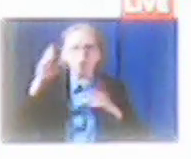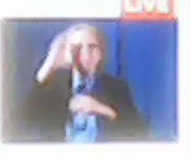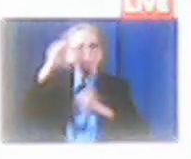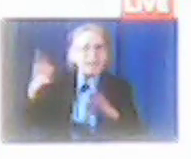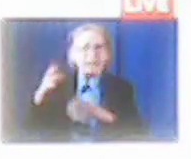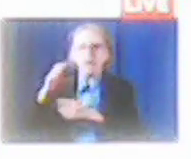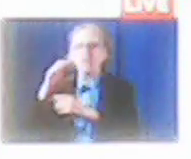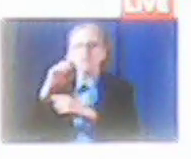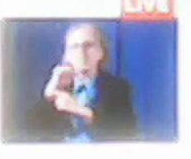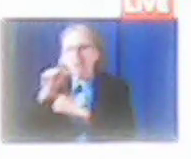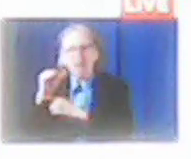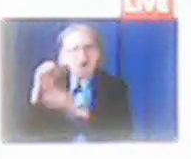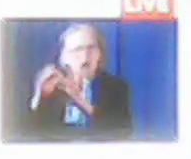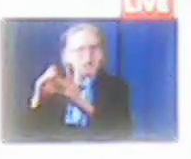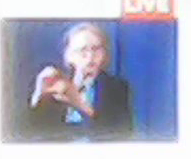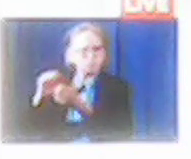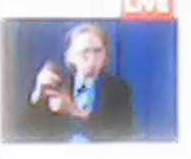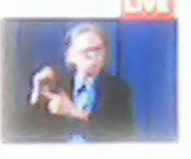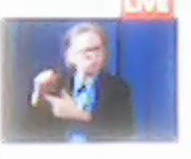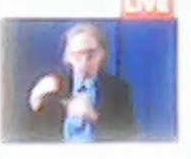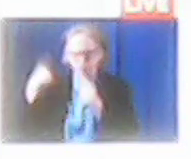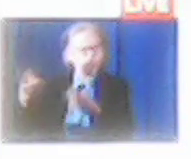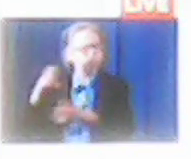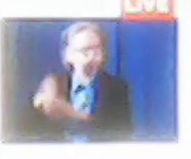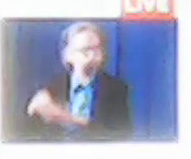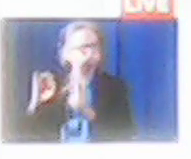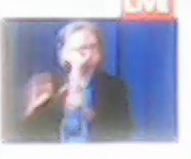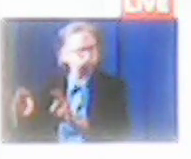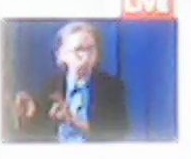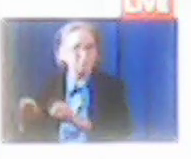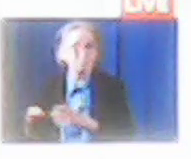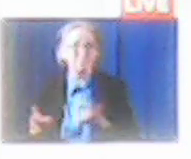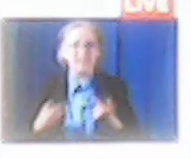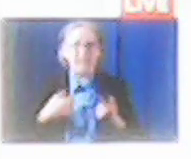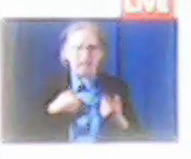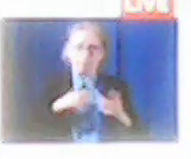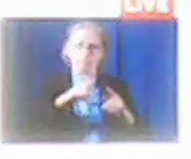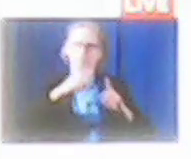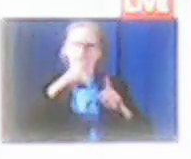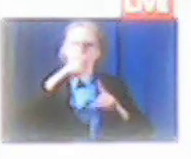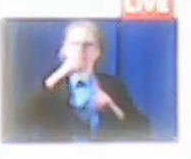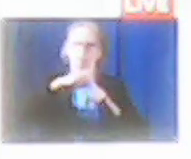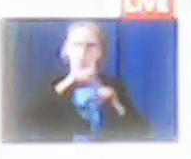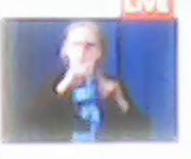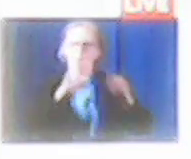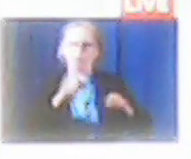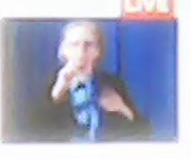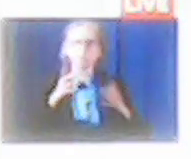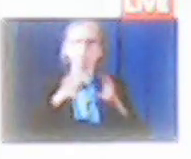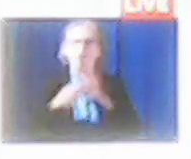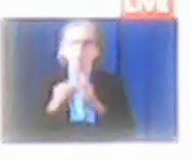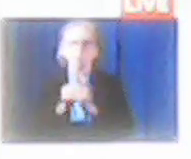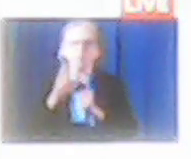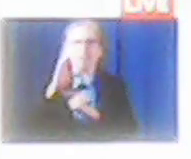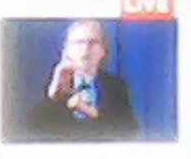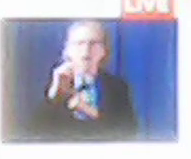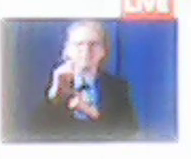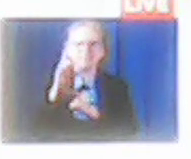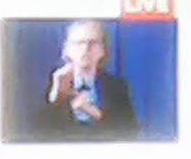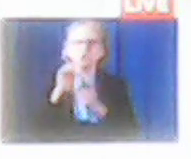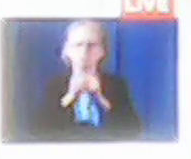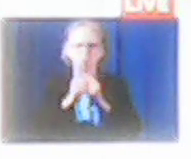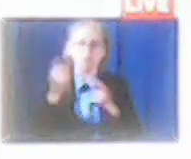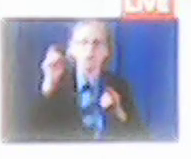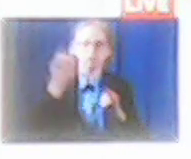another place that is also collecting it. You can find that at hawksworth.org. I know that Dr. Dean Kariakis at the